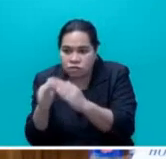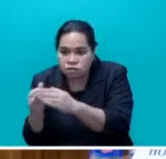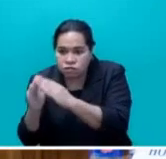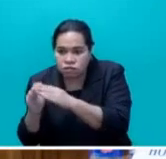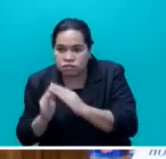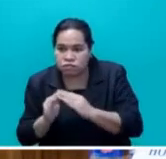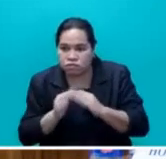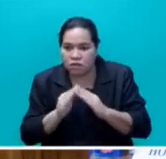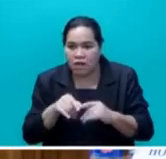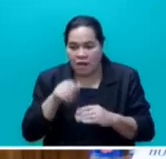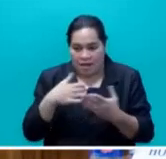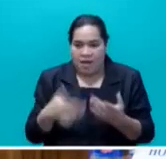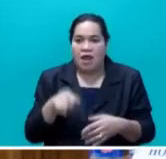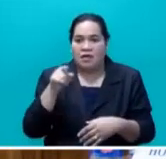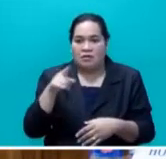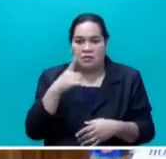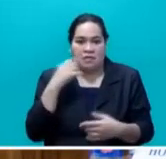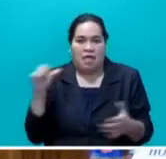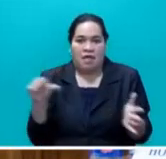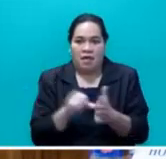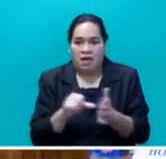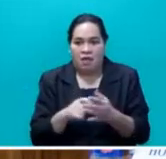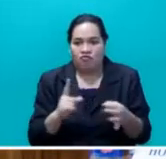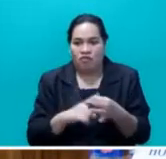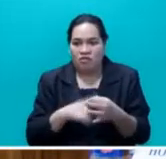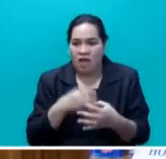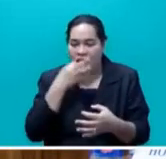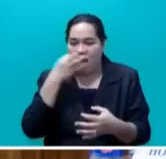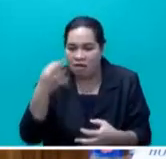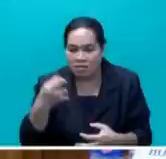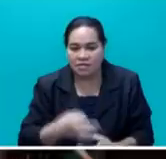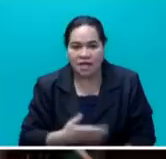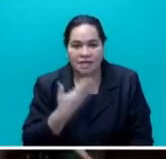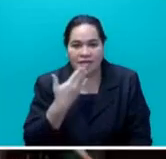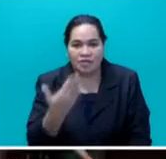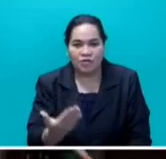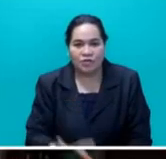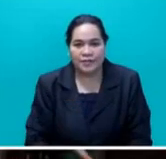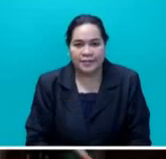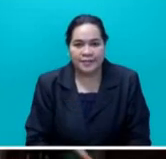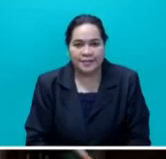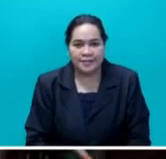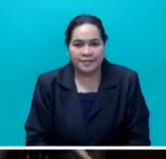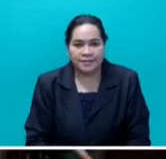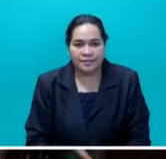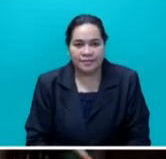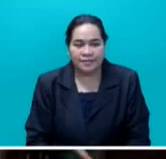to him now facing up to all these difficult questions. Thank you.